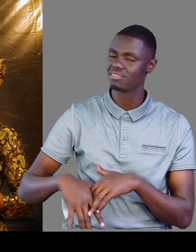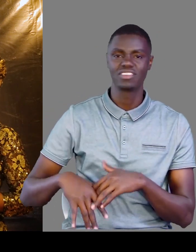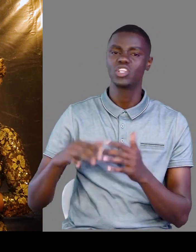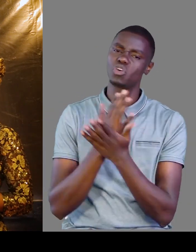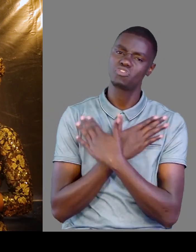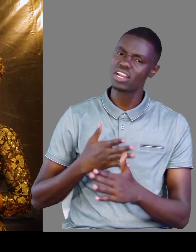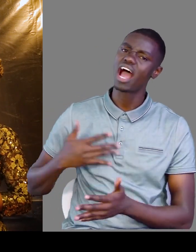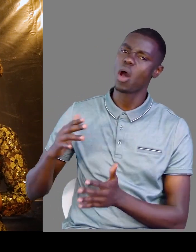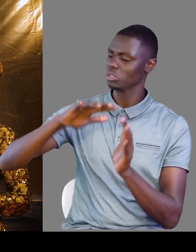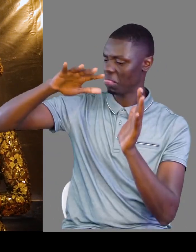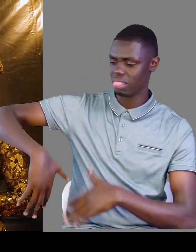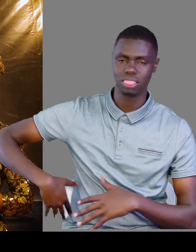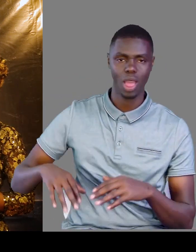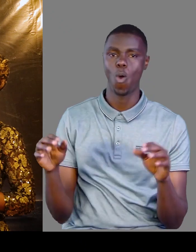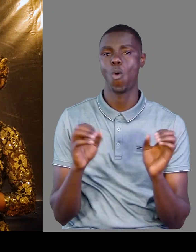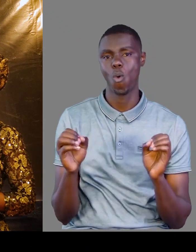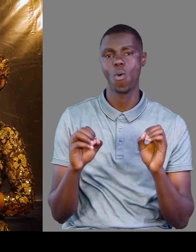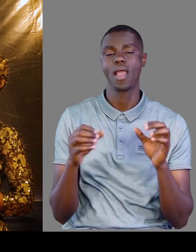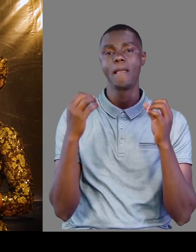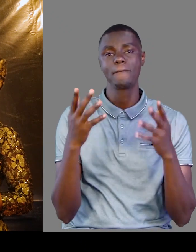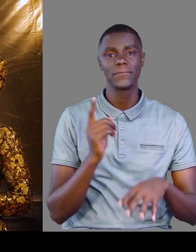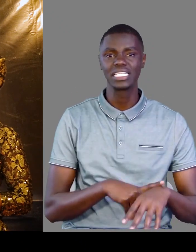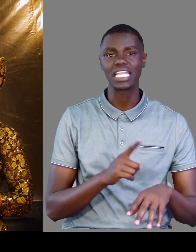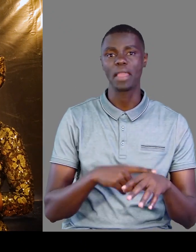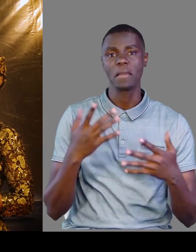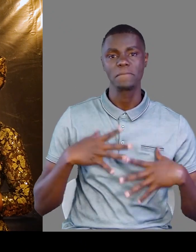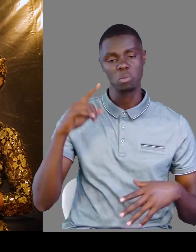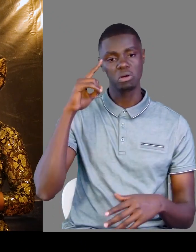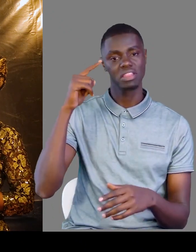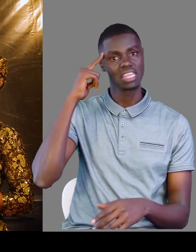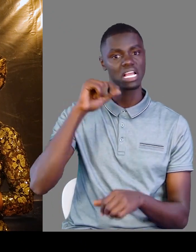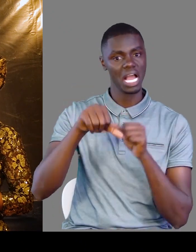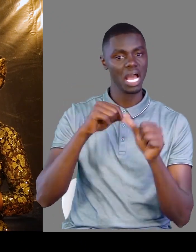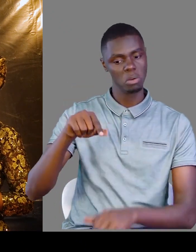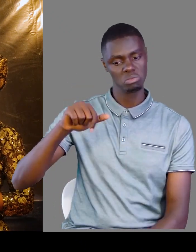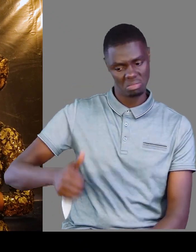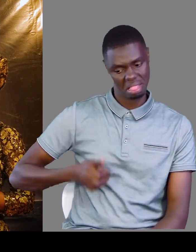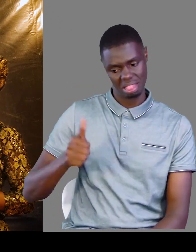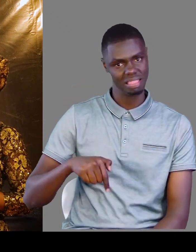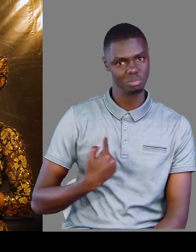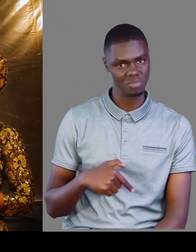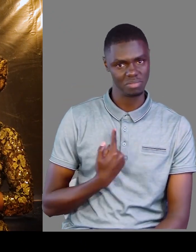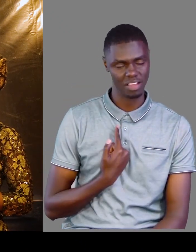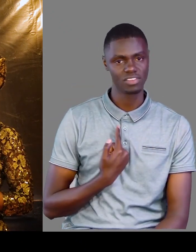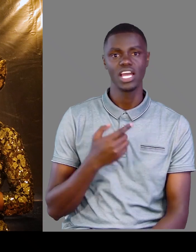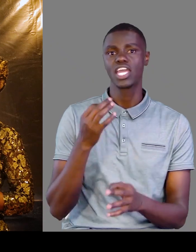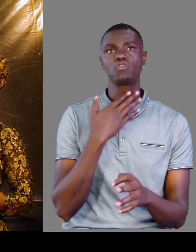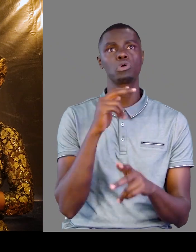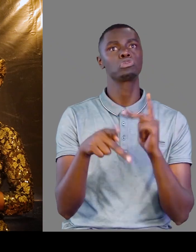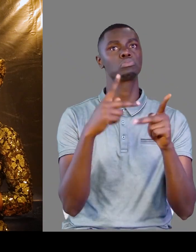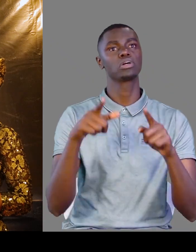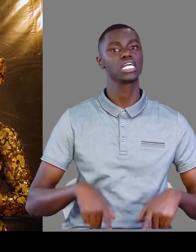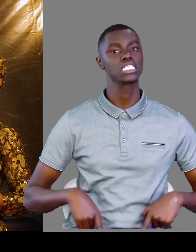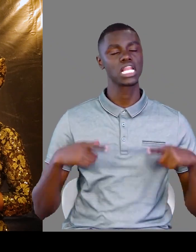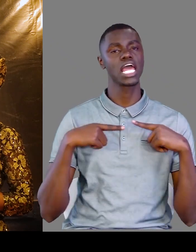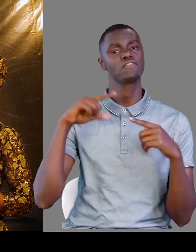zetu. Mara mingi sana watu hufikiria themselves. All right. So as you seek to progress in life, as you